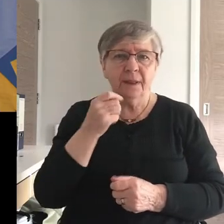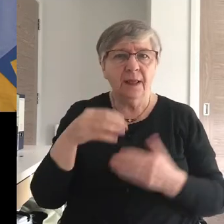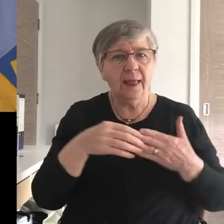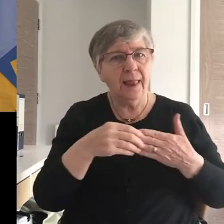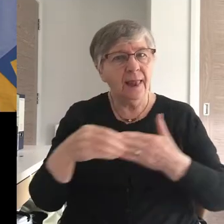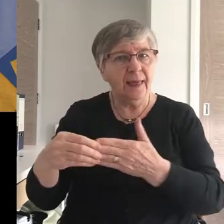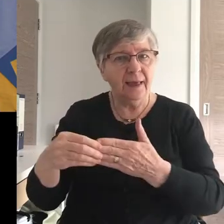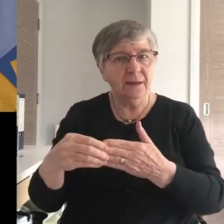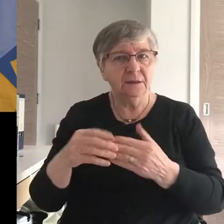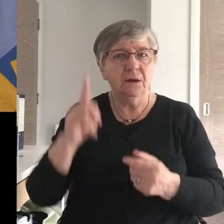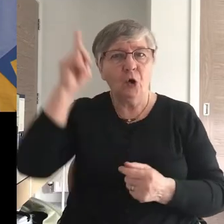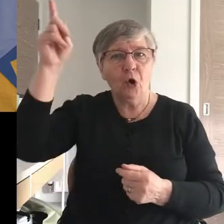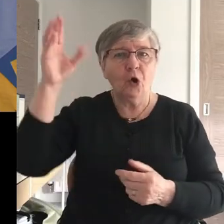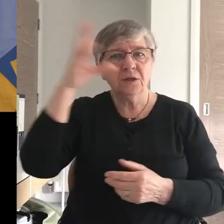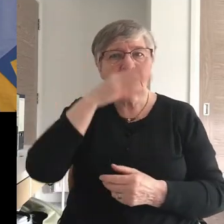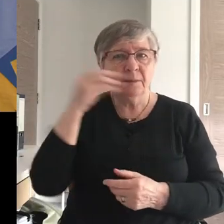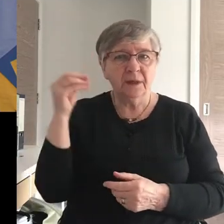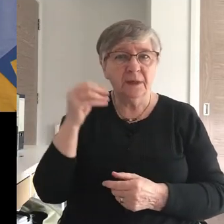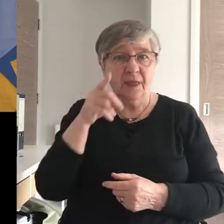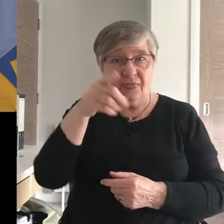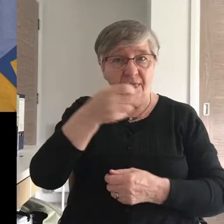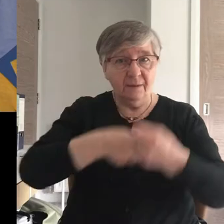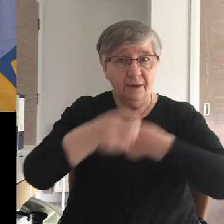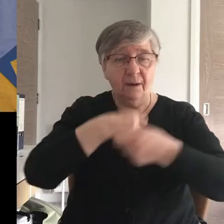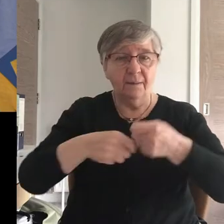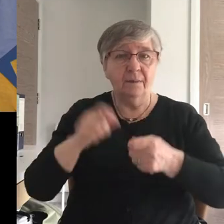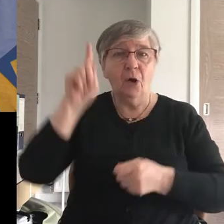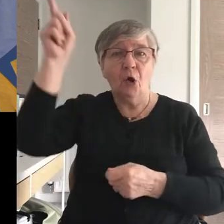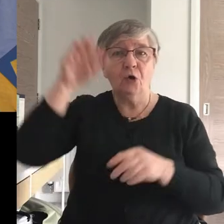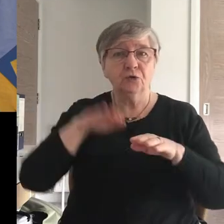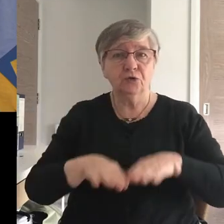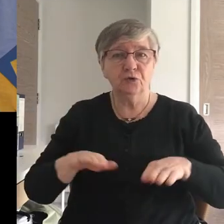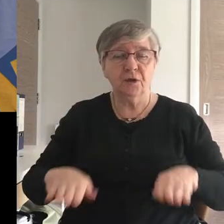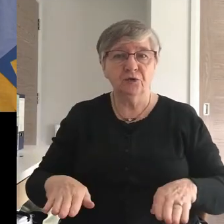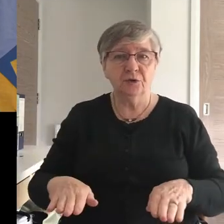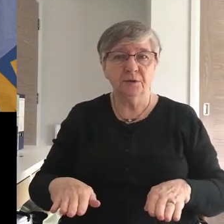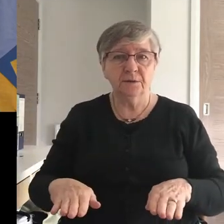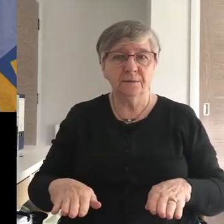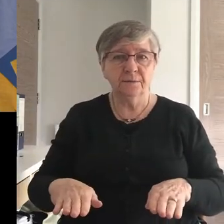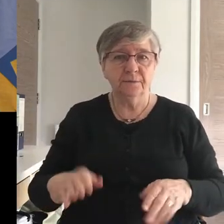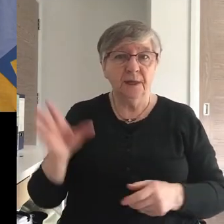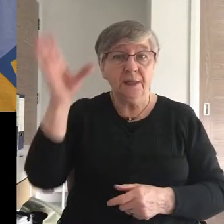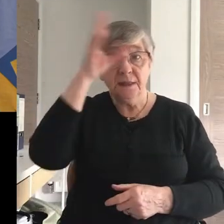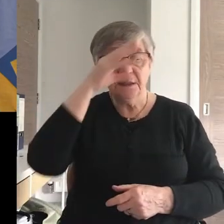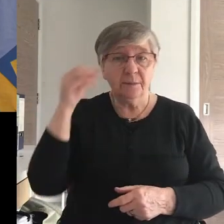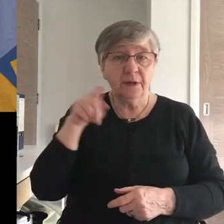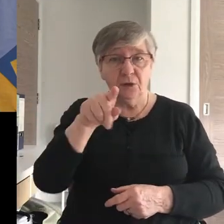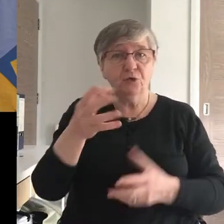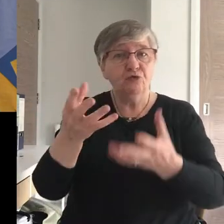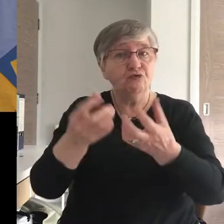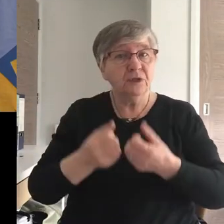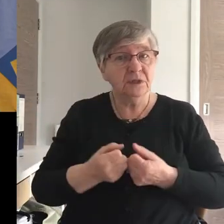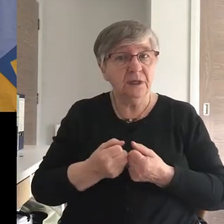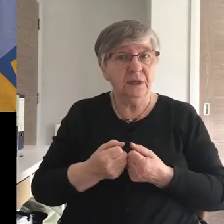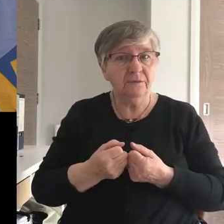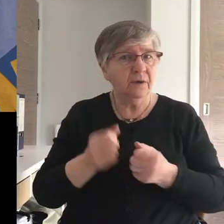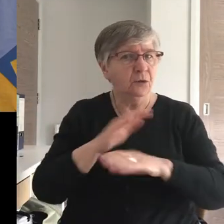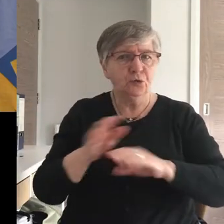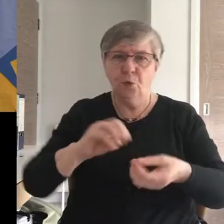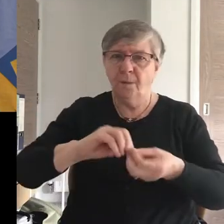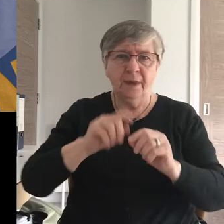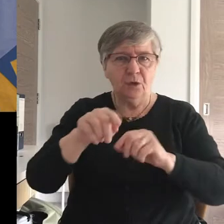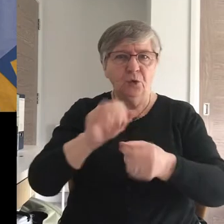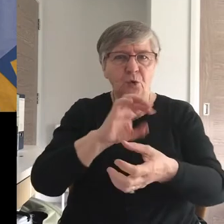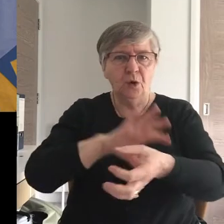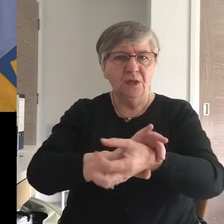of God are the children of God. The Spirit you received does not make you slaves so that you live